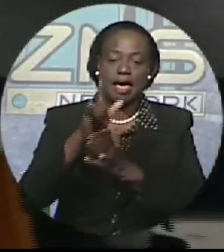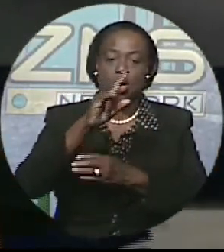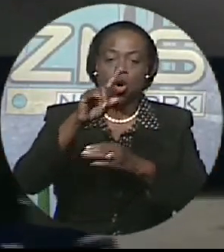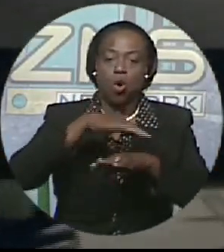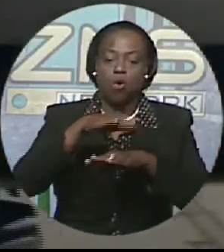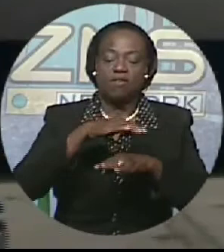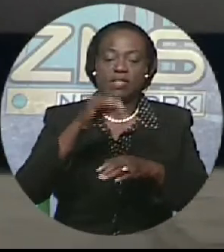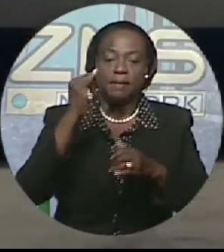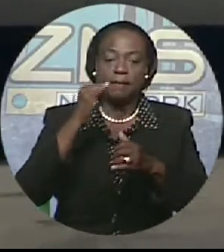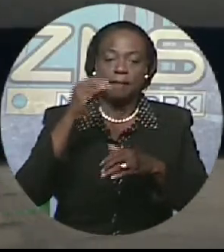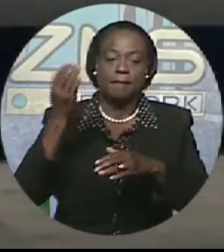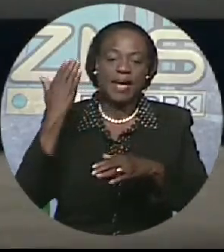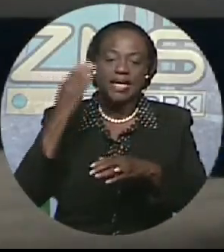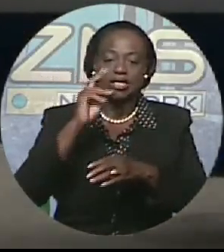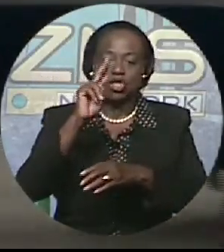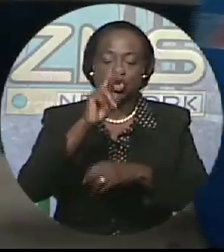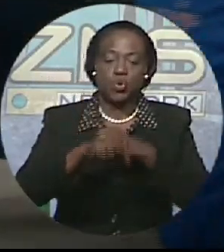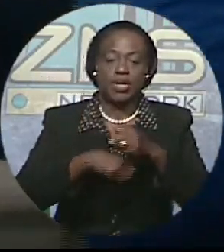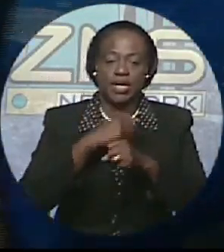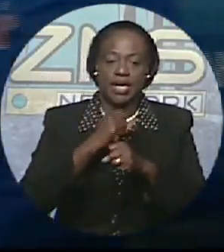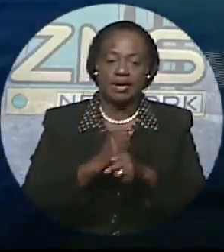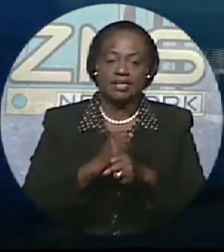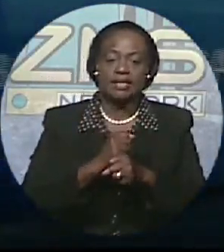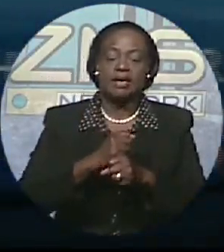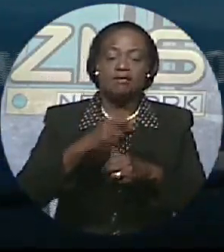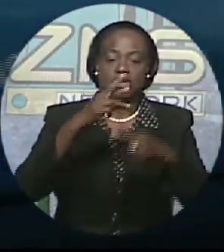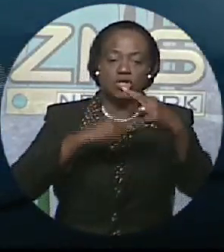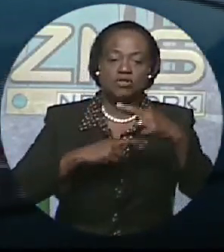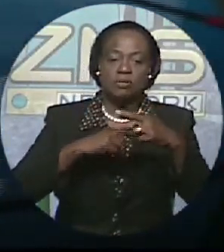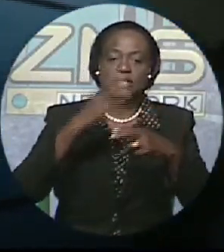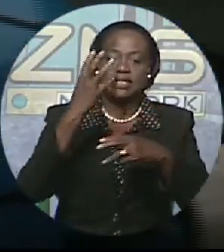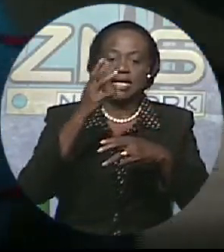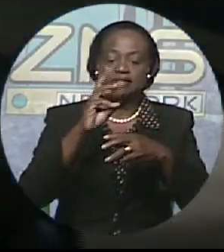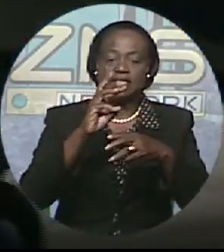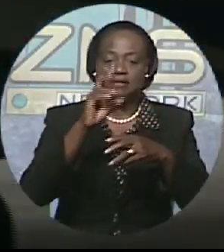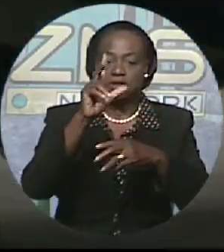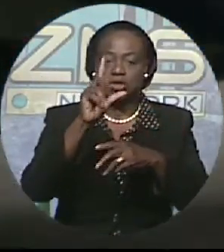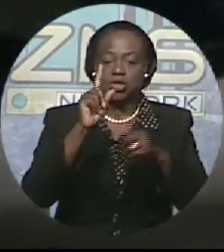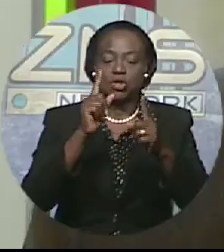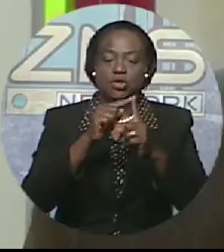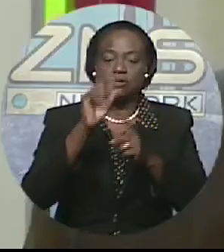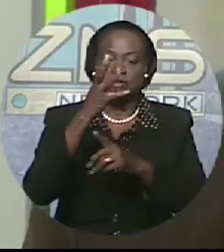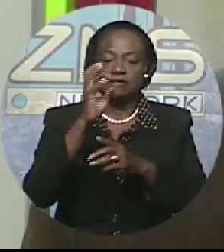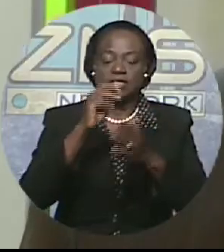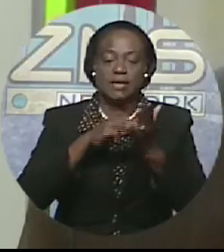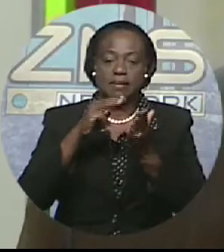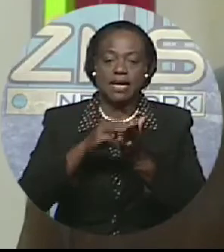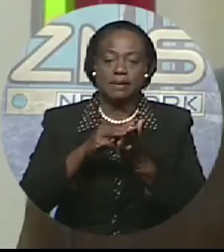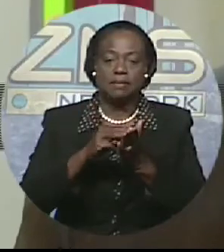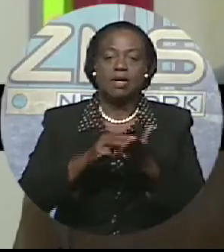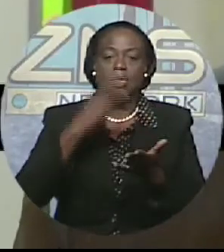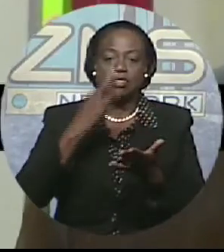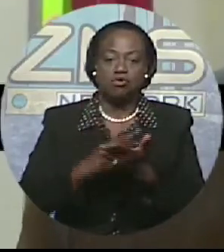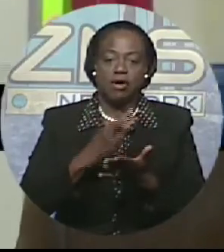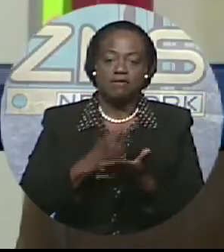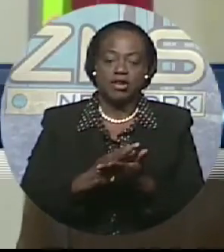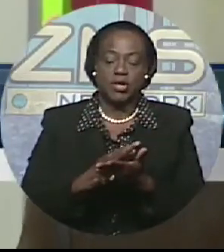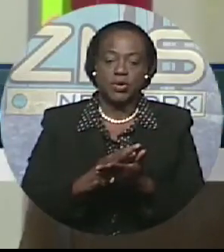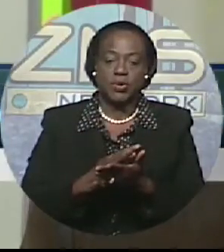has decreased from $27 million to $15 million. He believes they are moving in the right direction. On the revenue side, the revenue